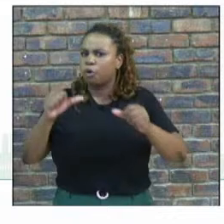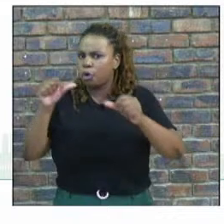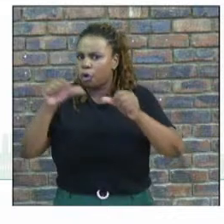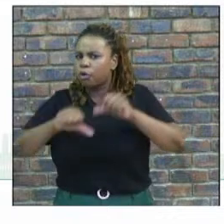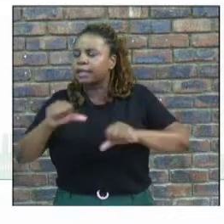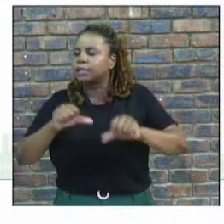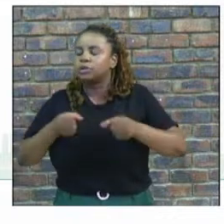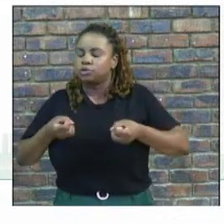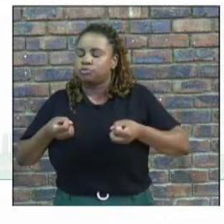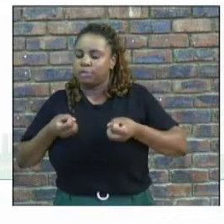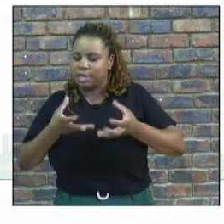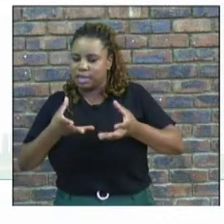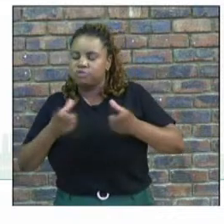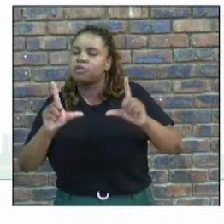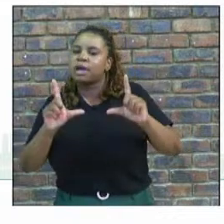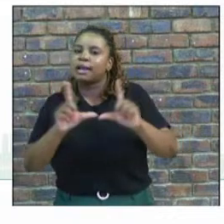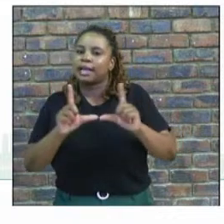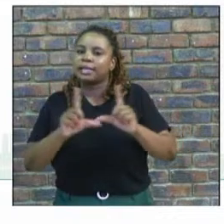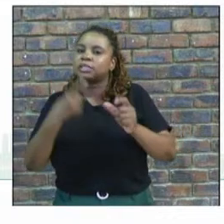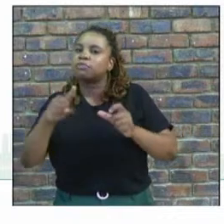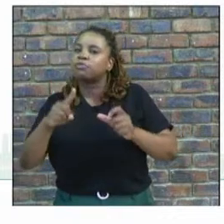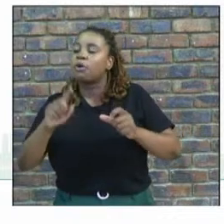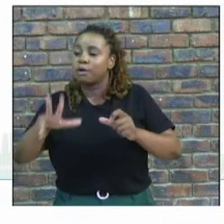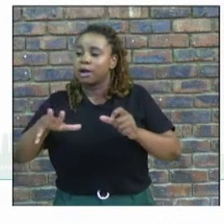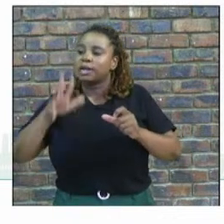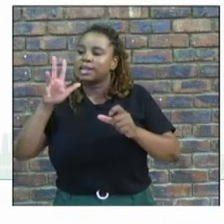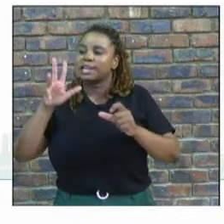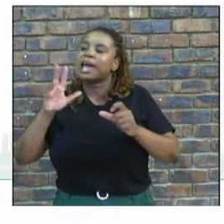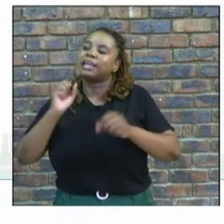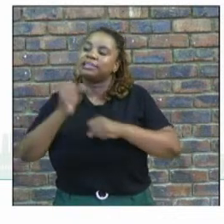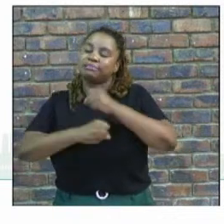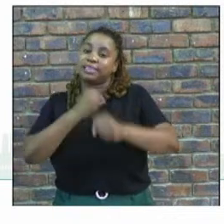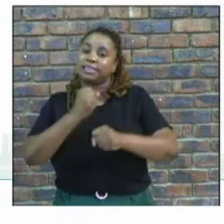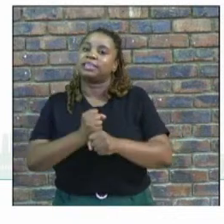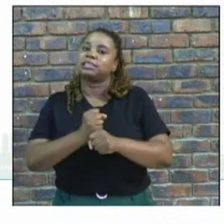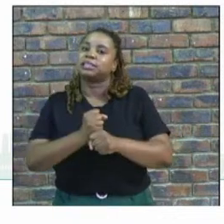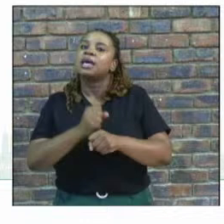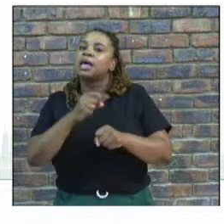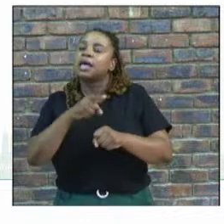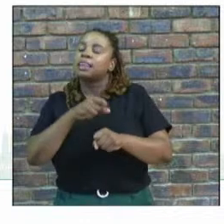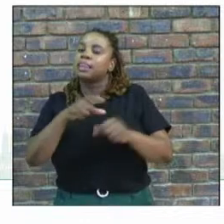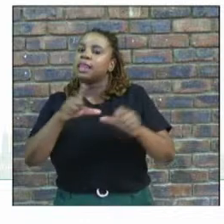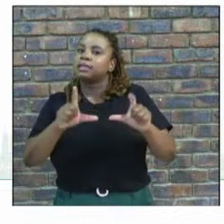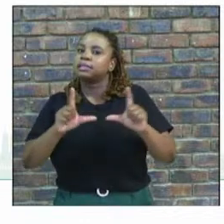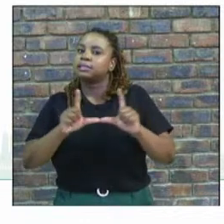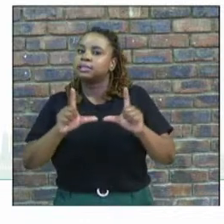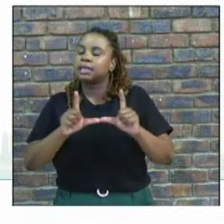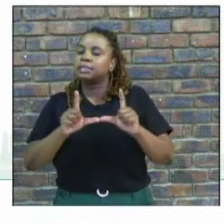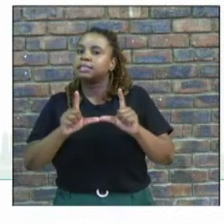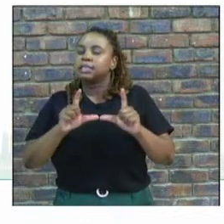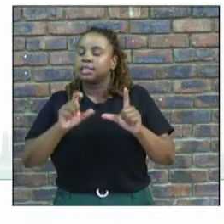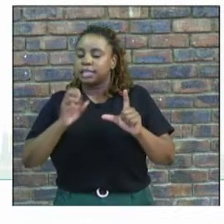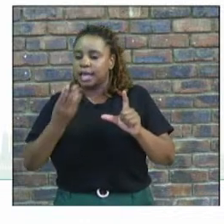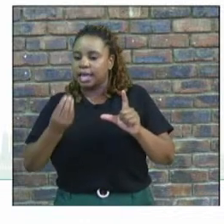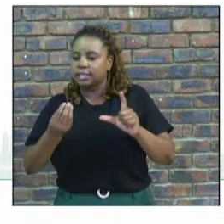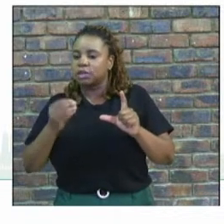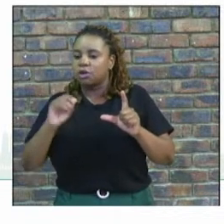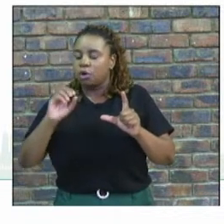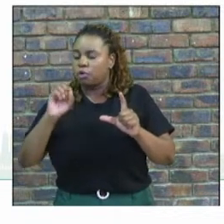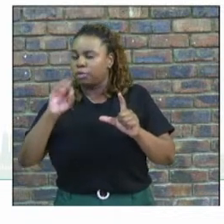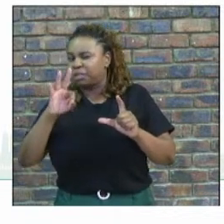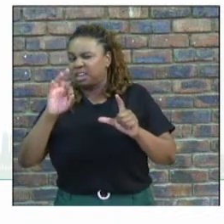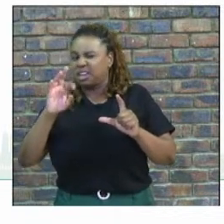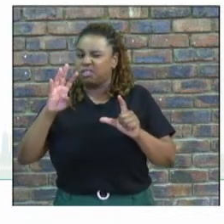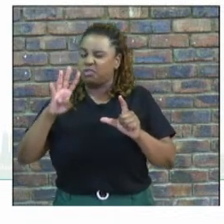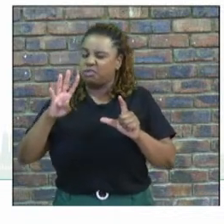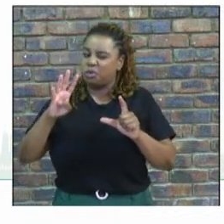that license, it is made up of initial term of 3 years, second, third, and fourth term of